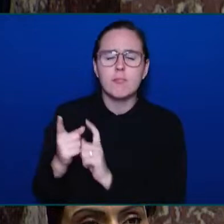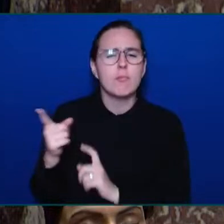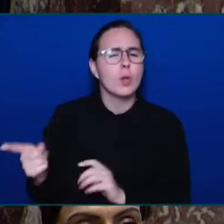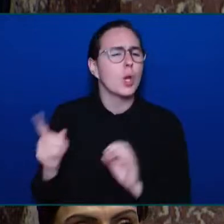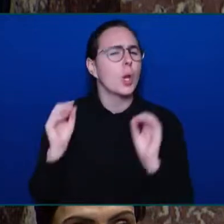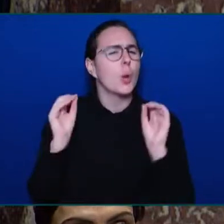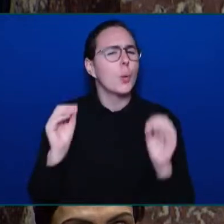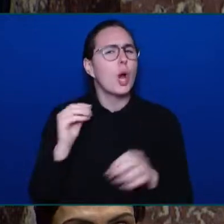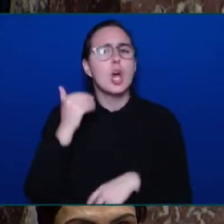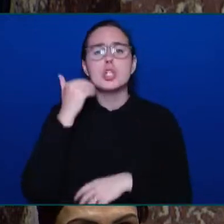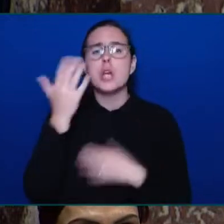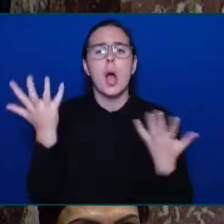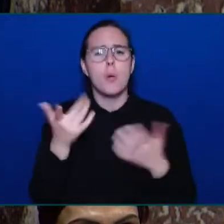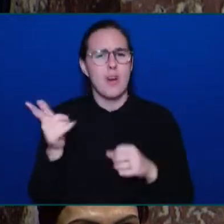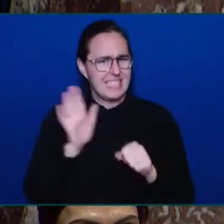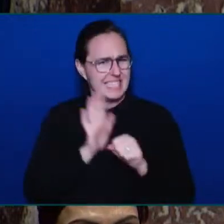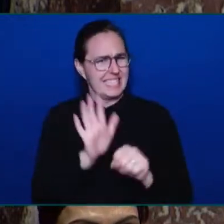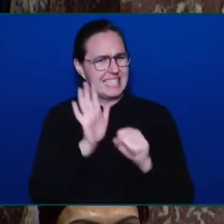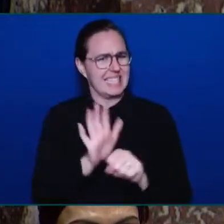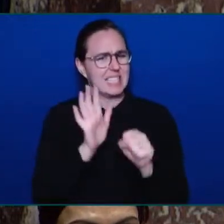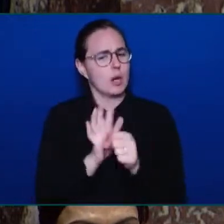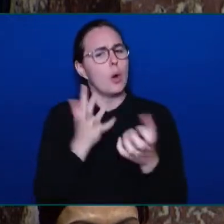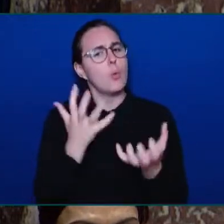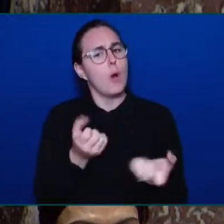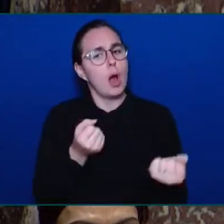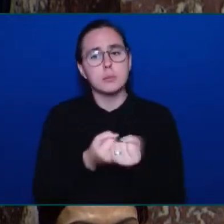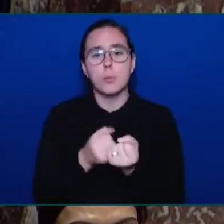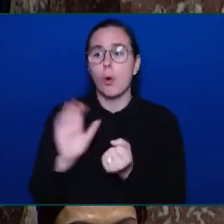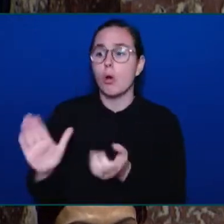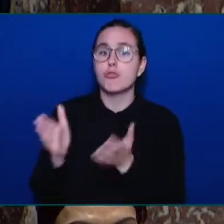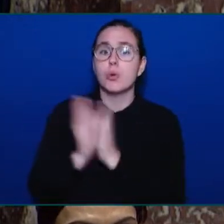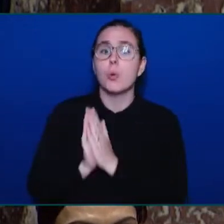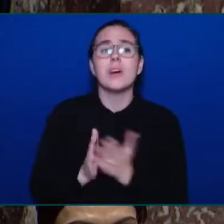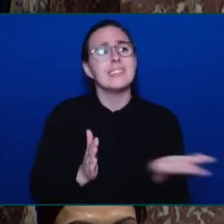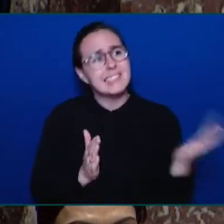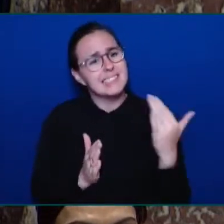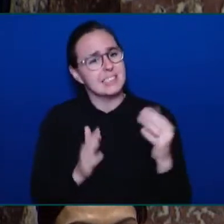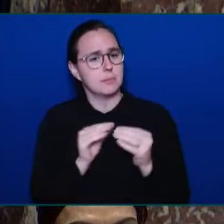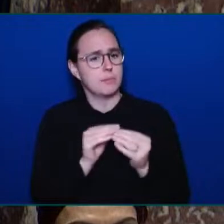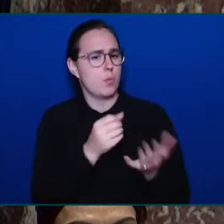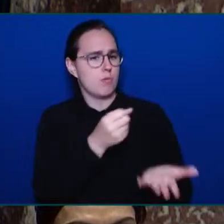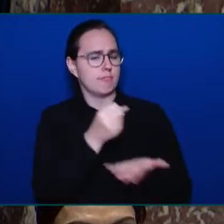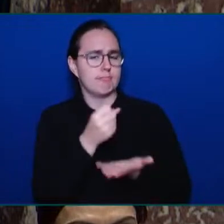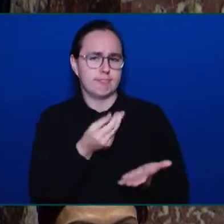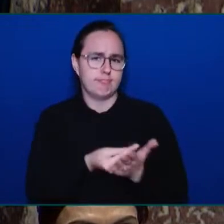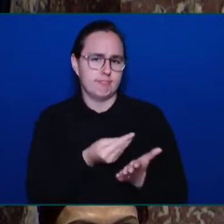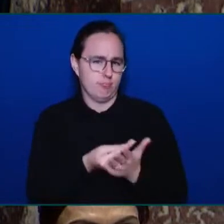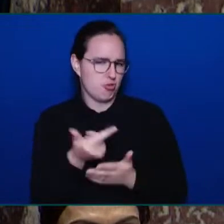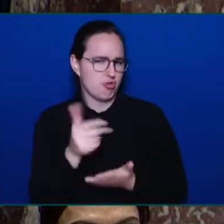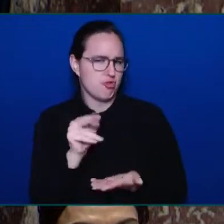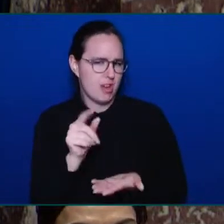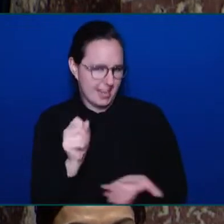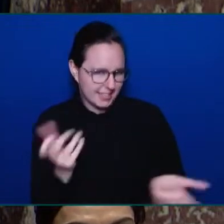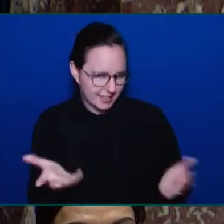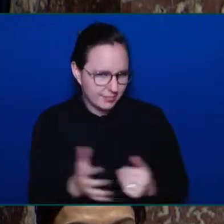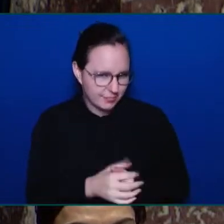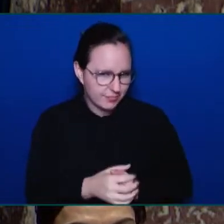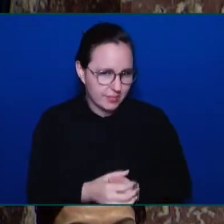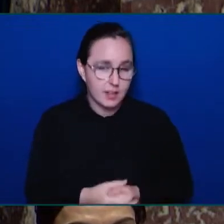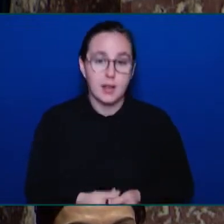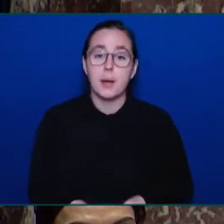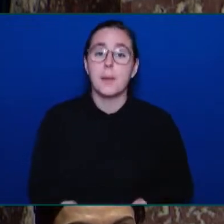their request for a grant and aid. And over the years, I grew to know Dennis as a friend, a passionate advocate